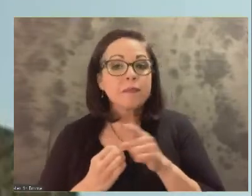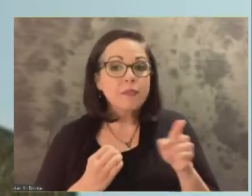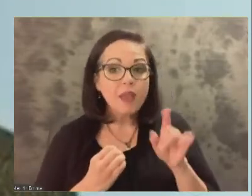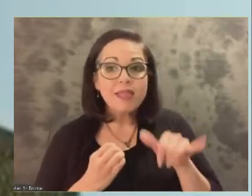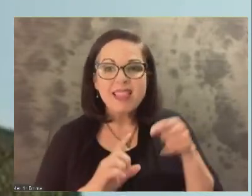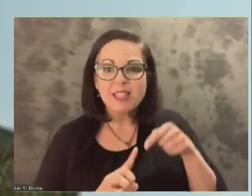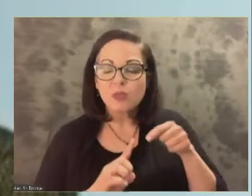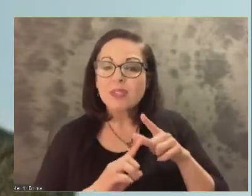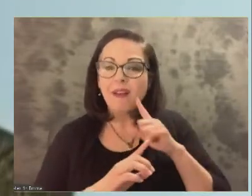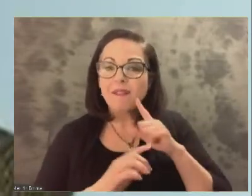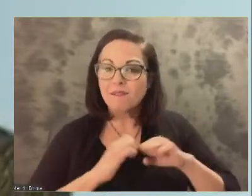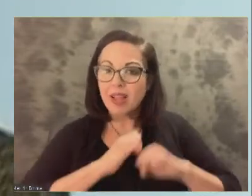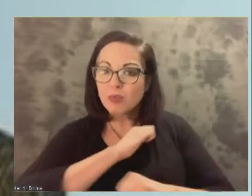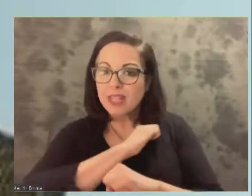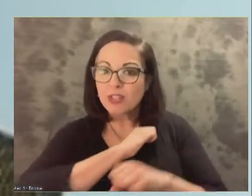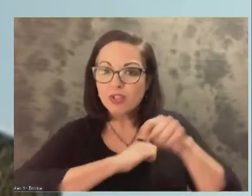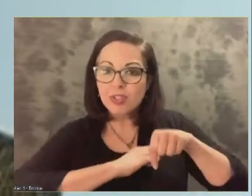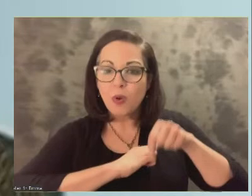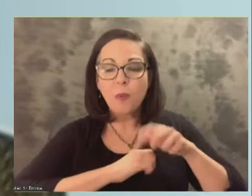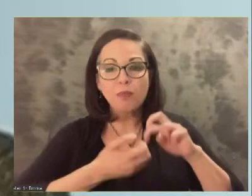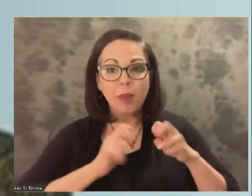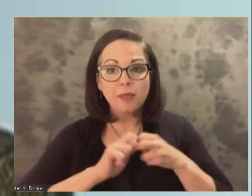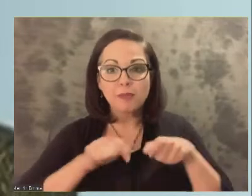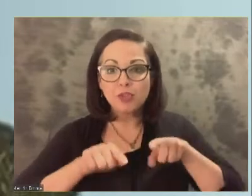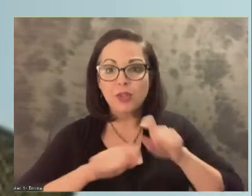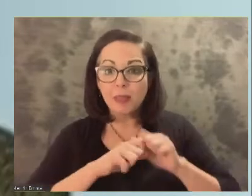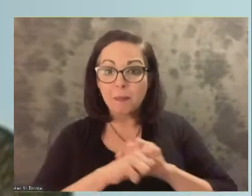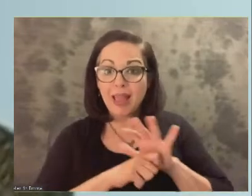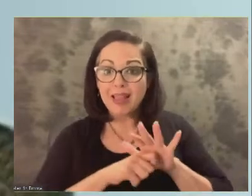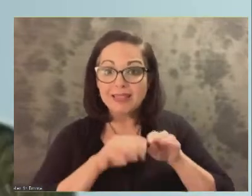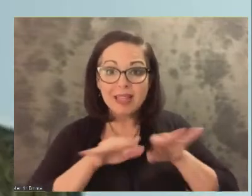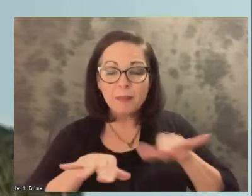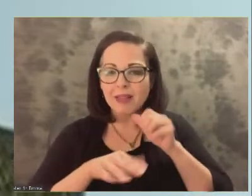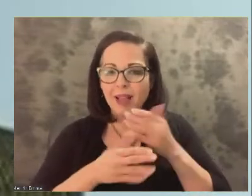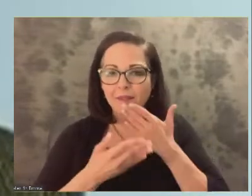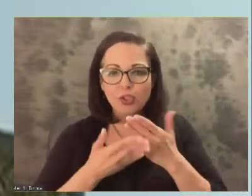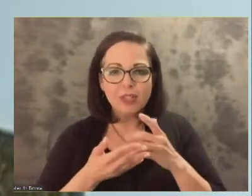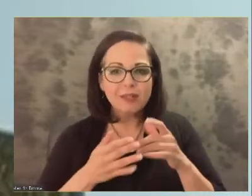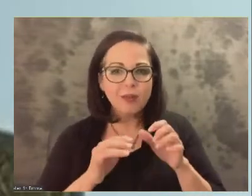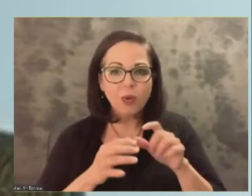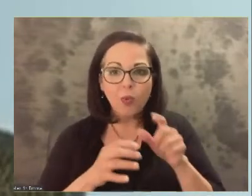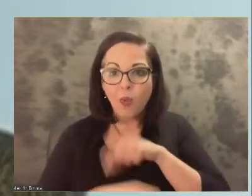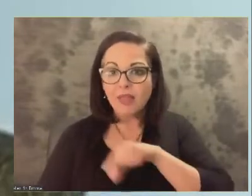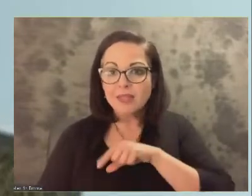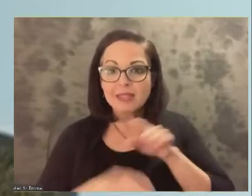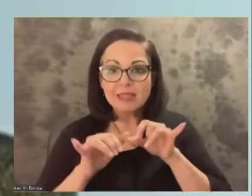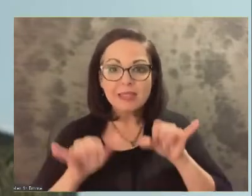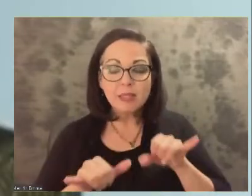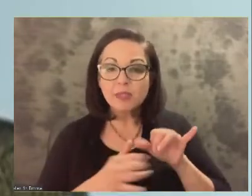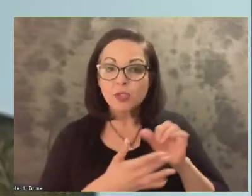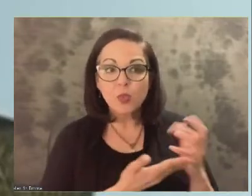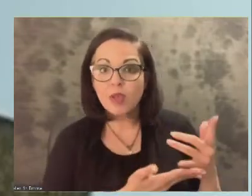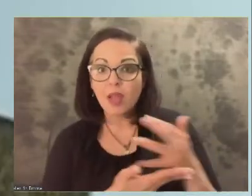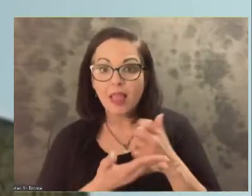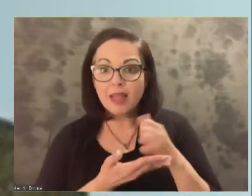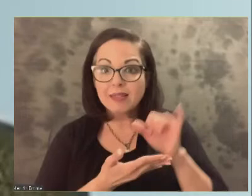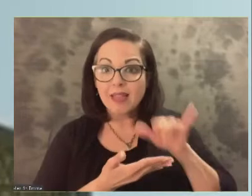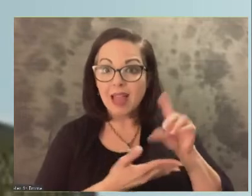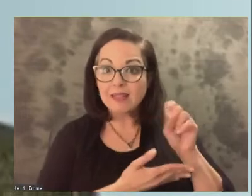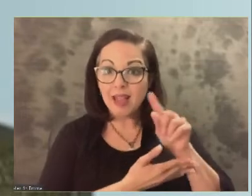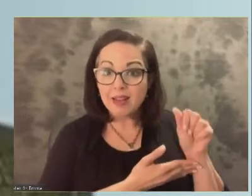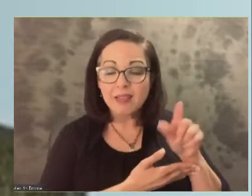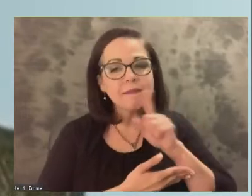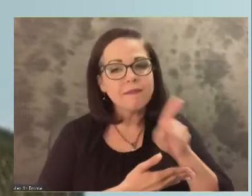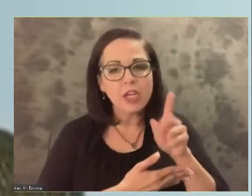was a foundational problem during the pandemic. Not having good quality systems to capture the data is a